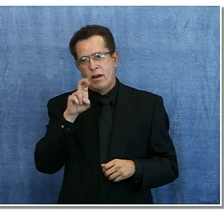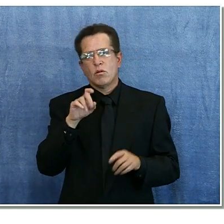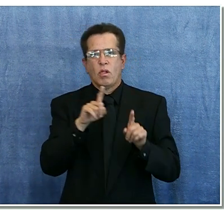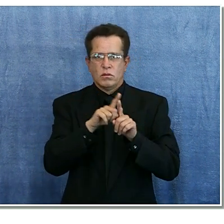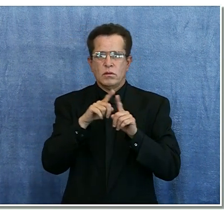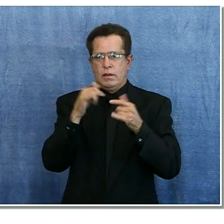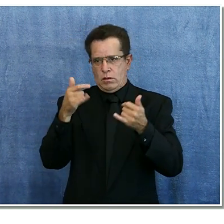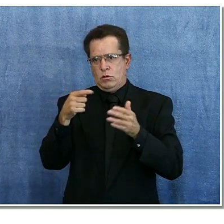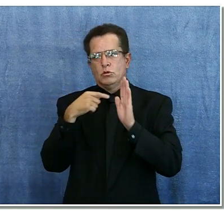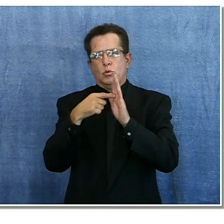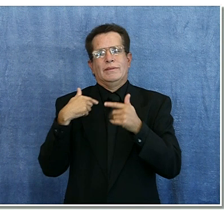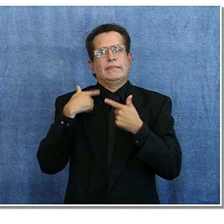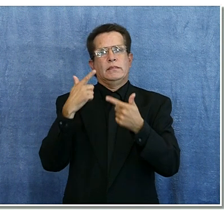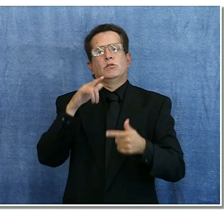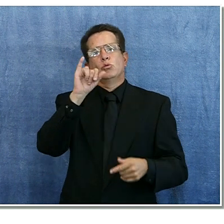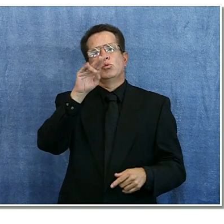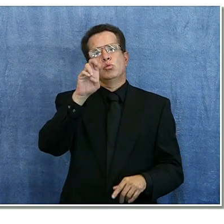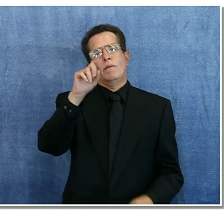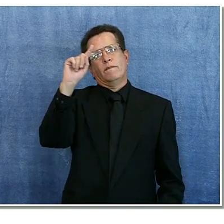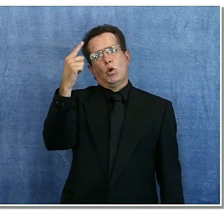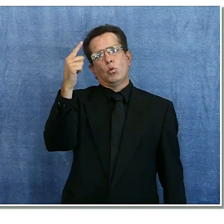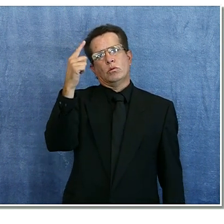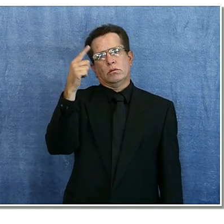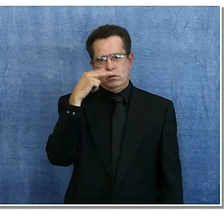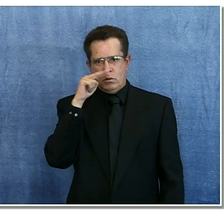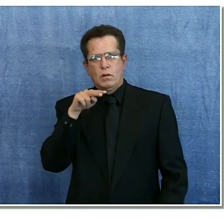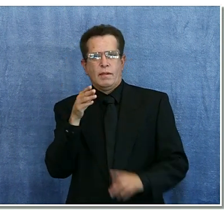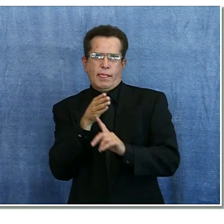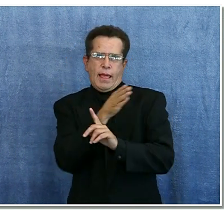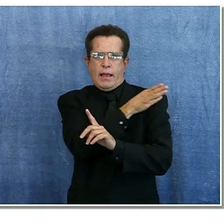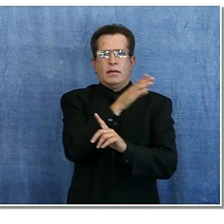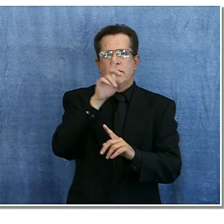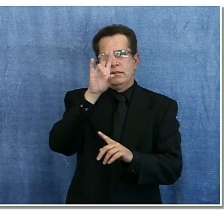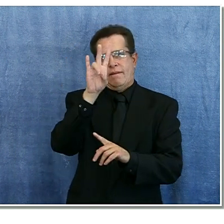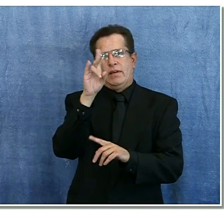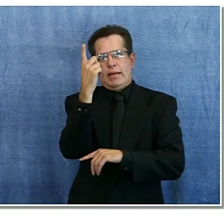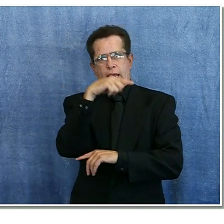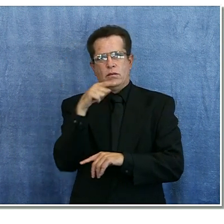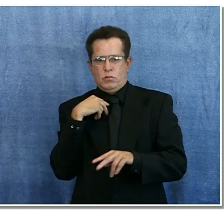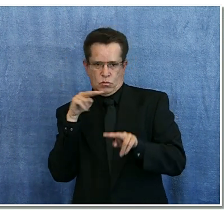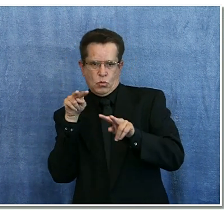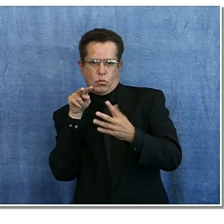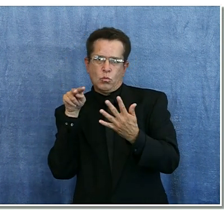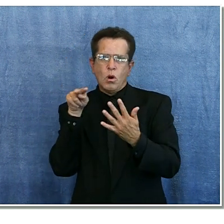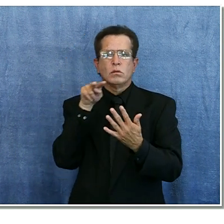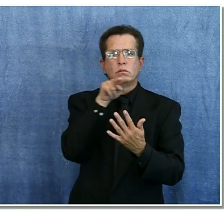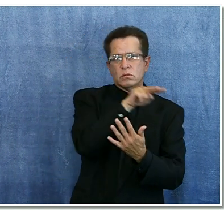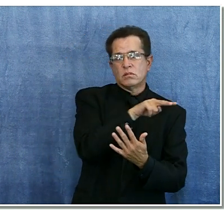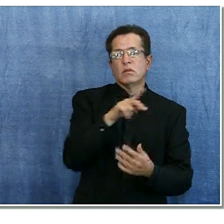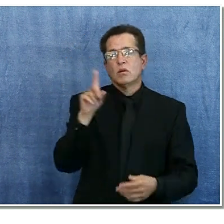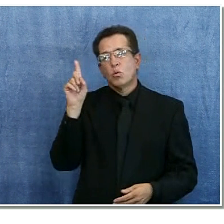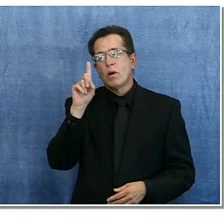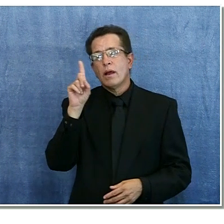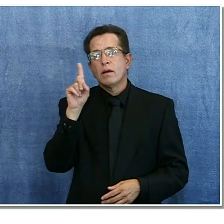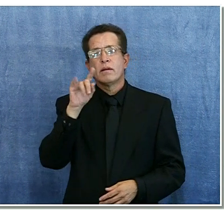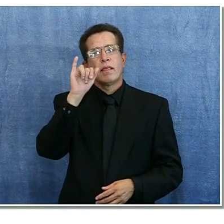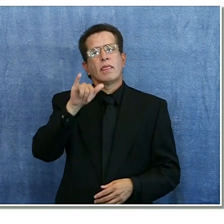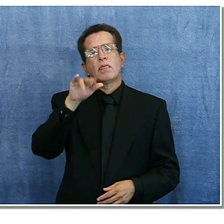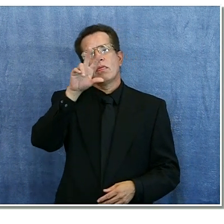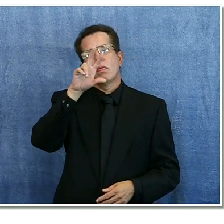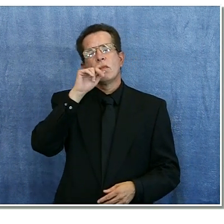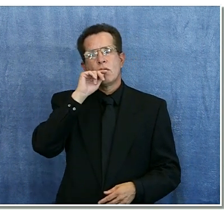since June 1st, again, the last 7 days, the settings that the 30 outbreaks,